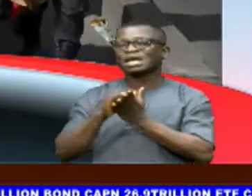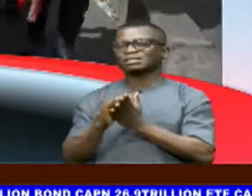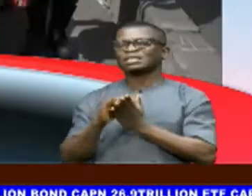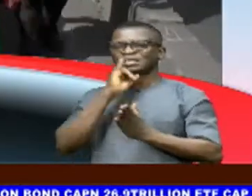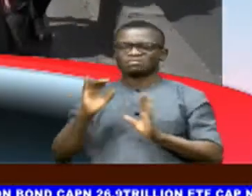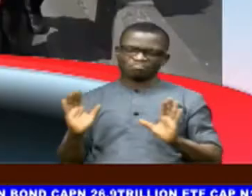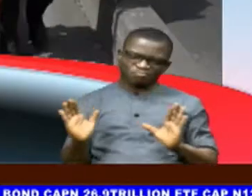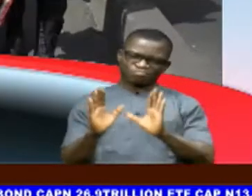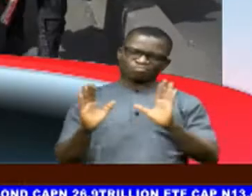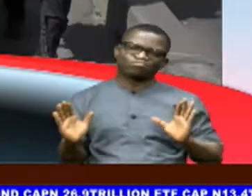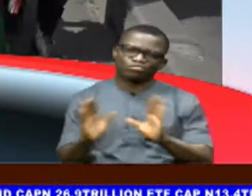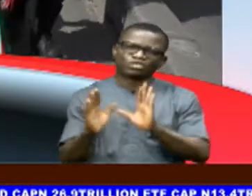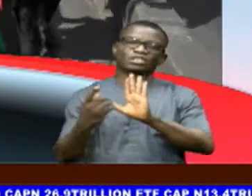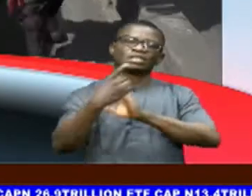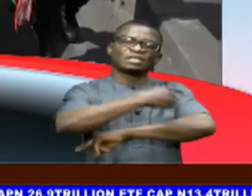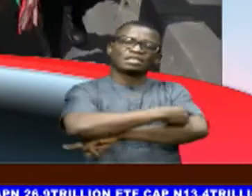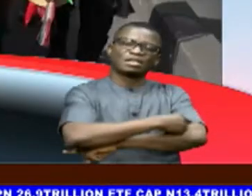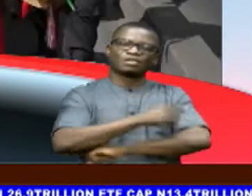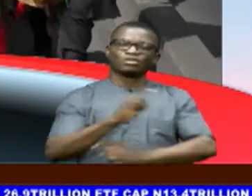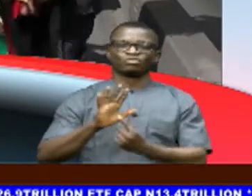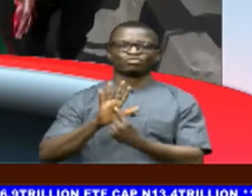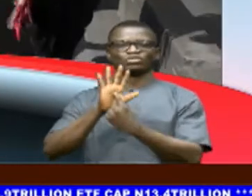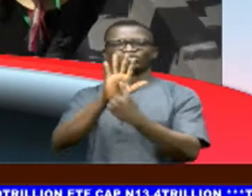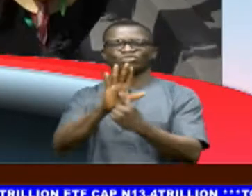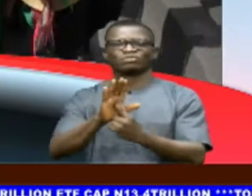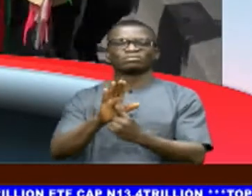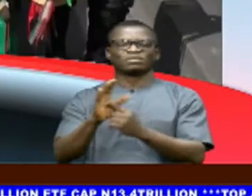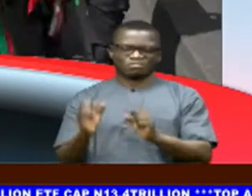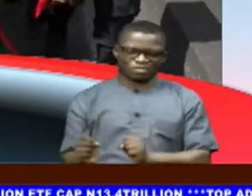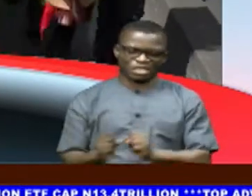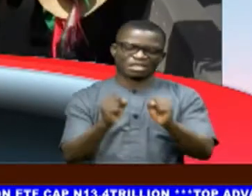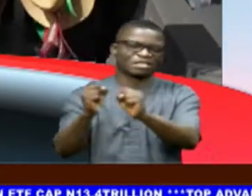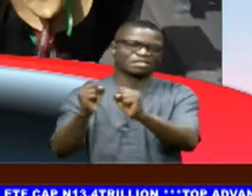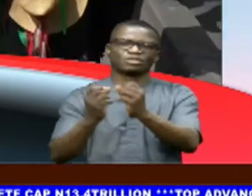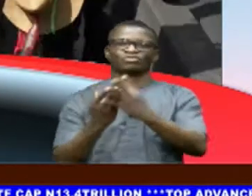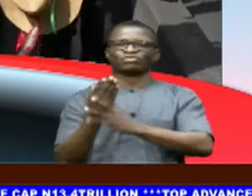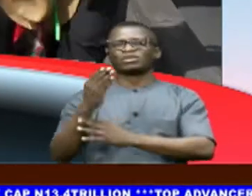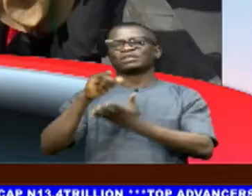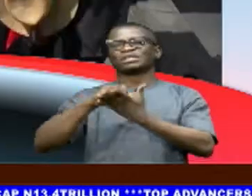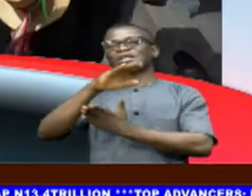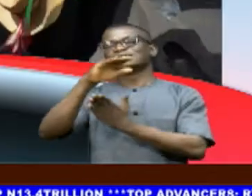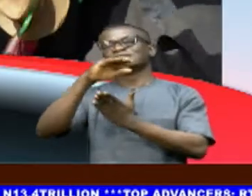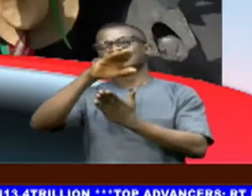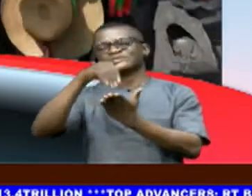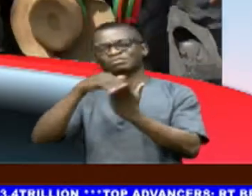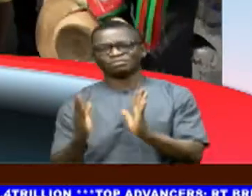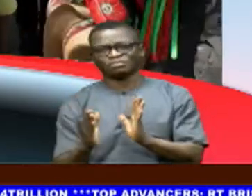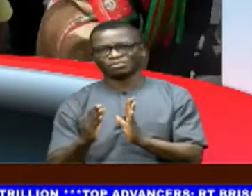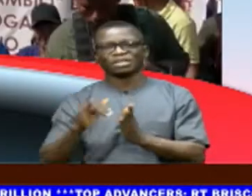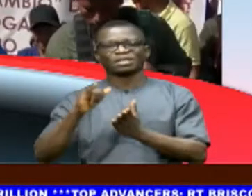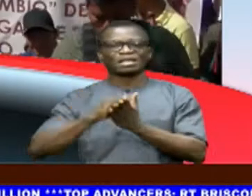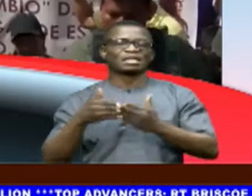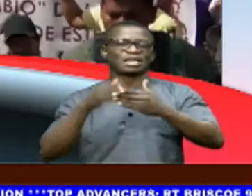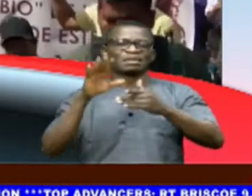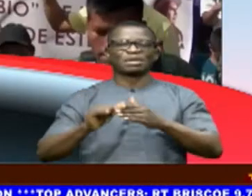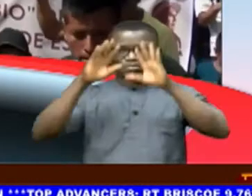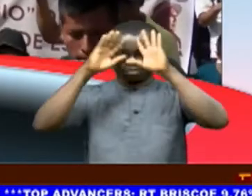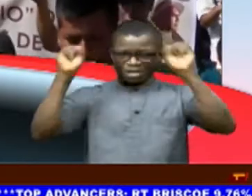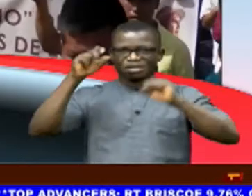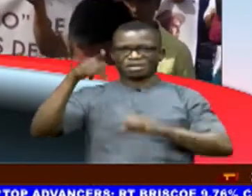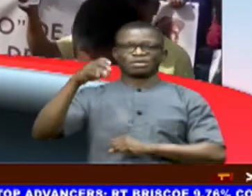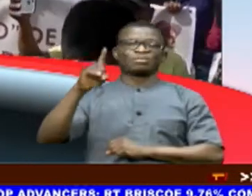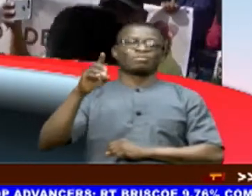Mobilization Day, showcased strategically placed encampments throughout Bogota. The mobilization championed by President Petro is